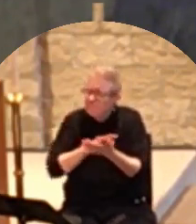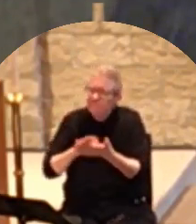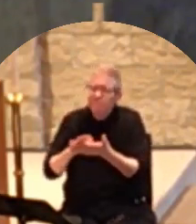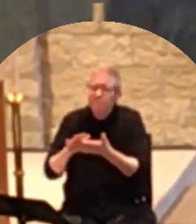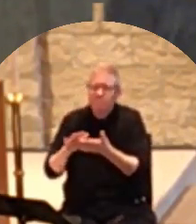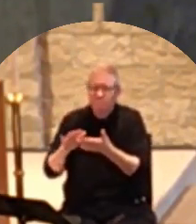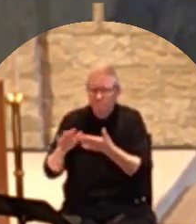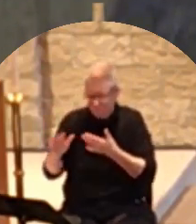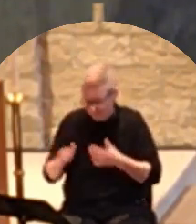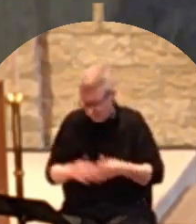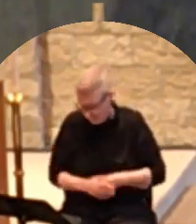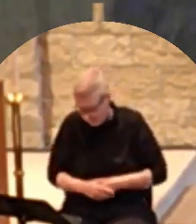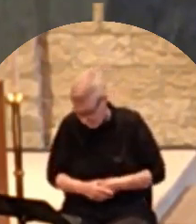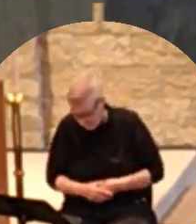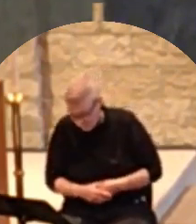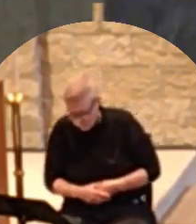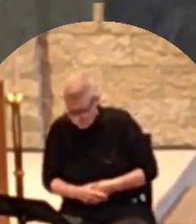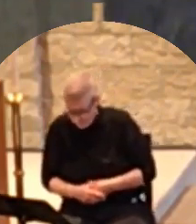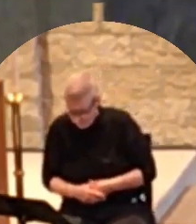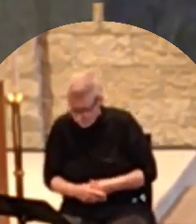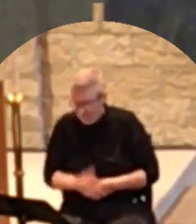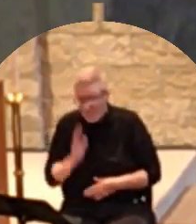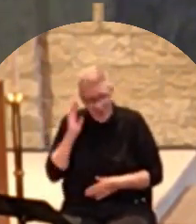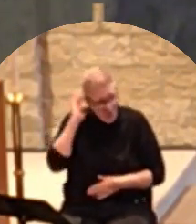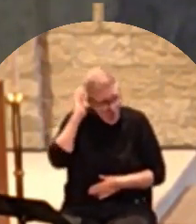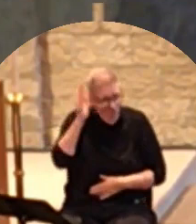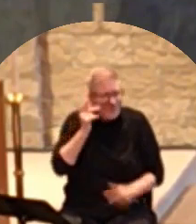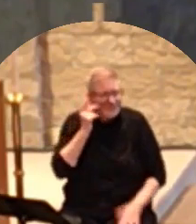then we'll see a heaven here on